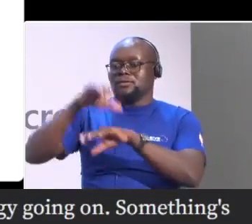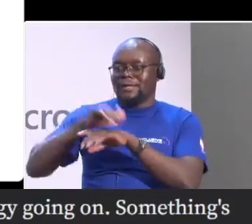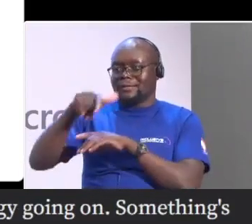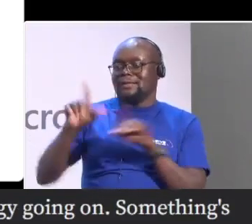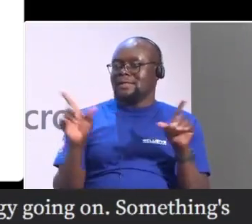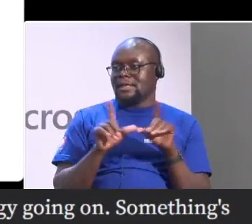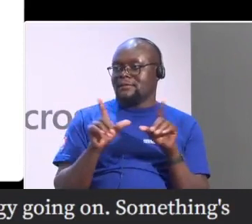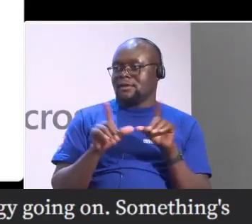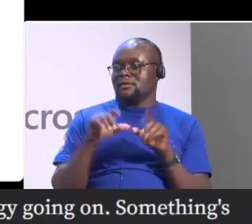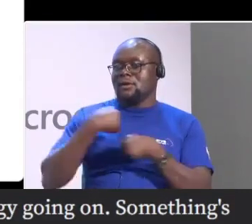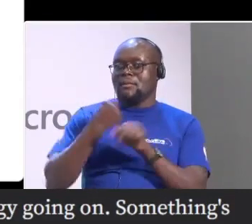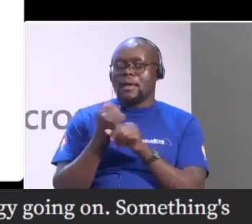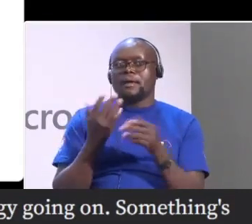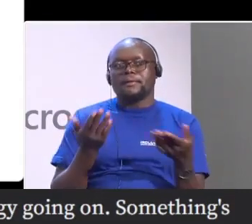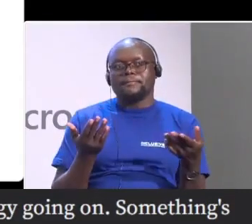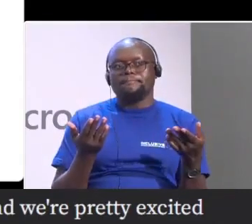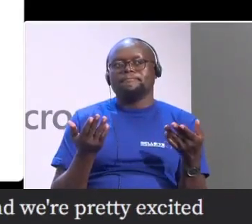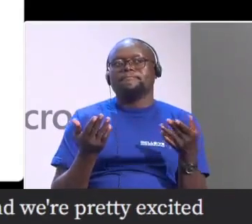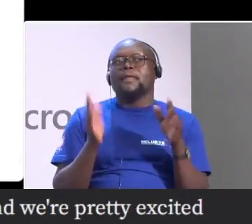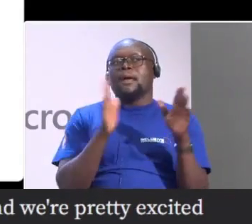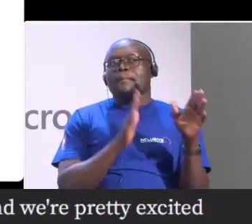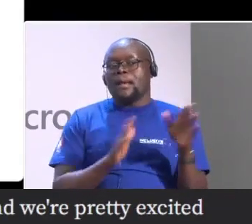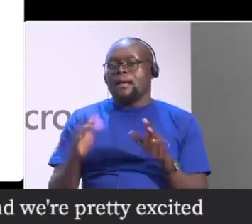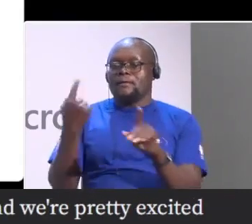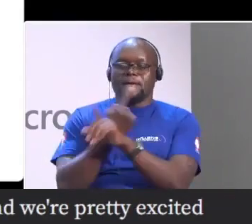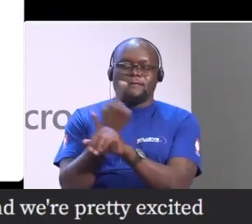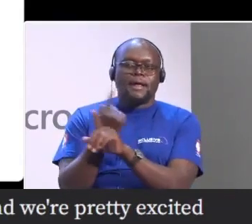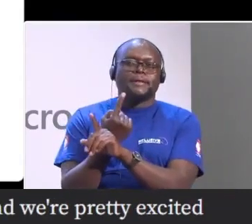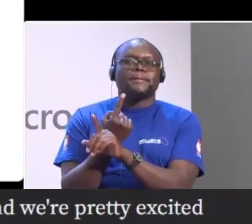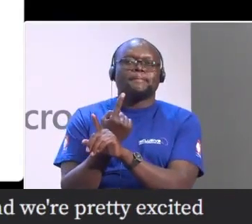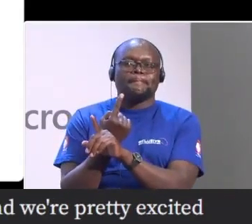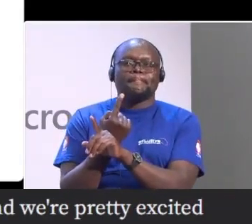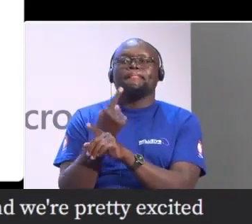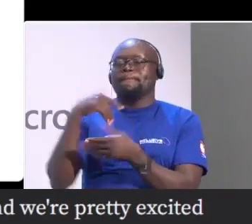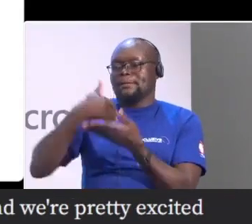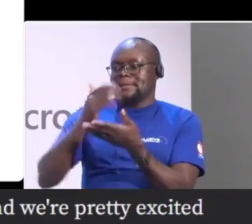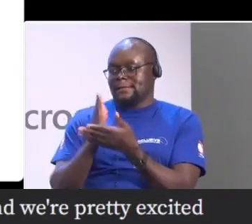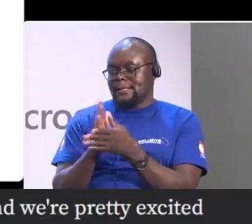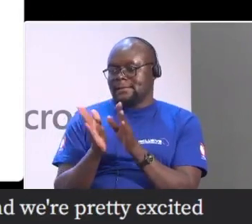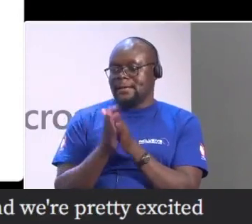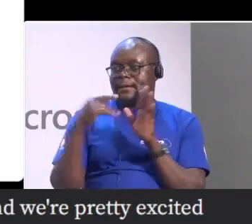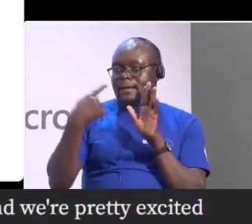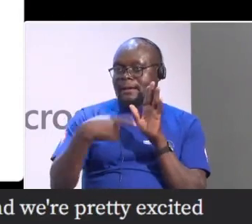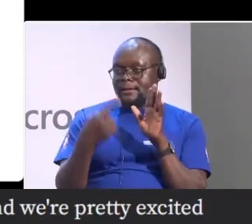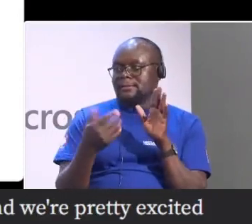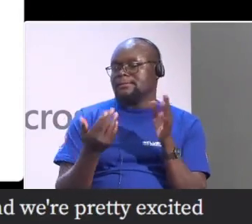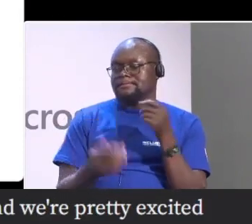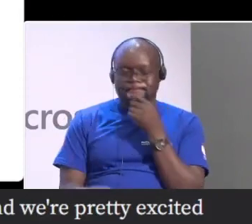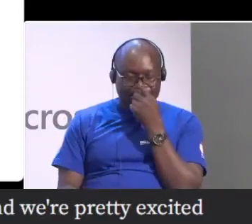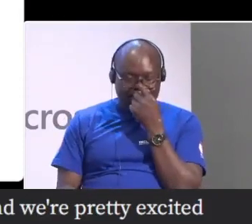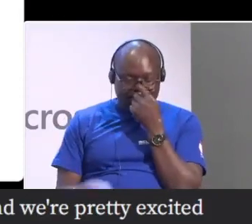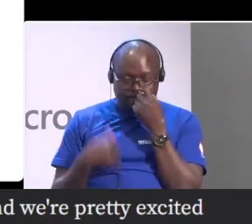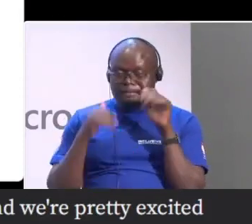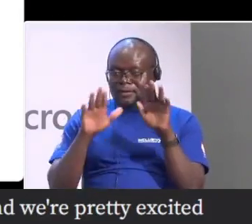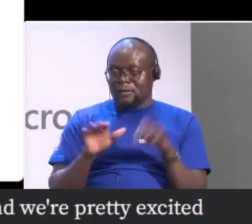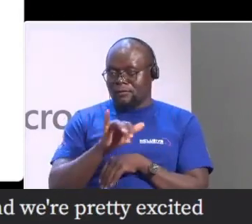certification, make up an array of different sectors in the industry. I've listed a slew of